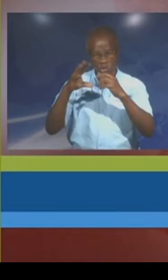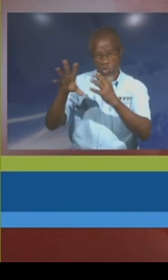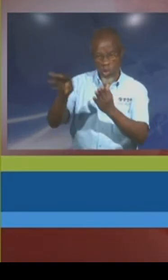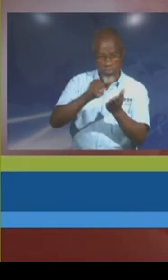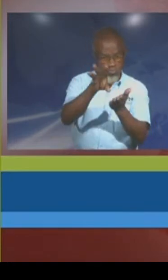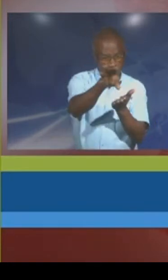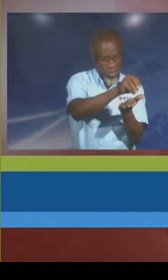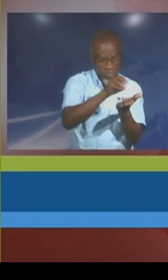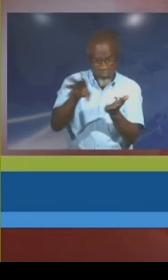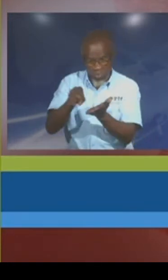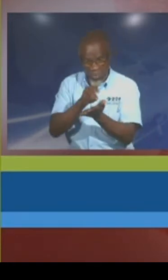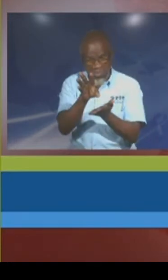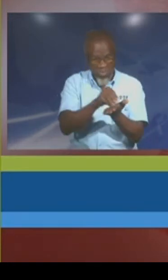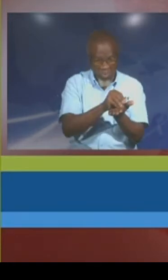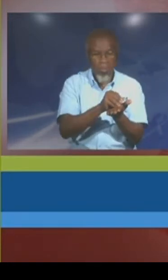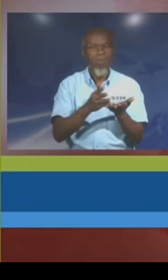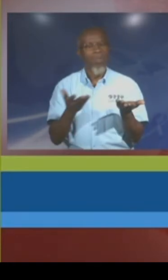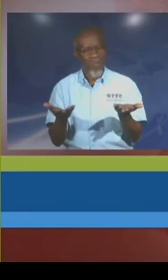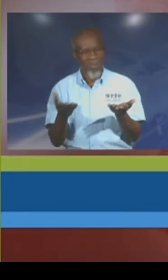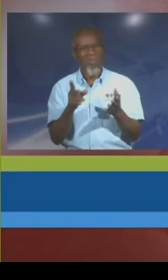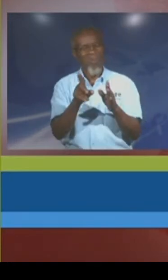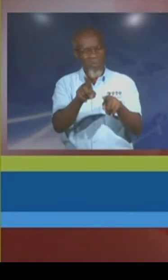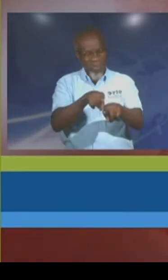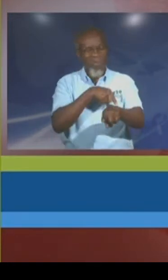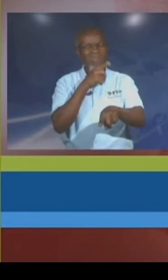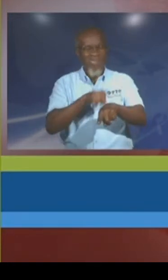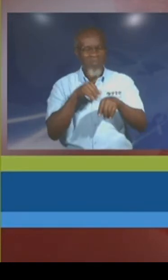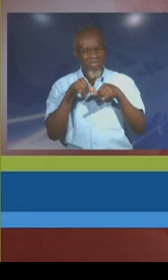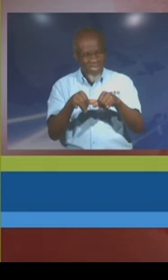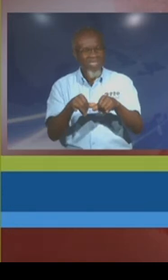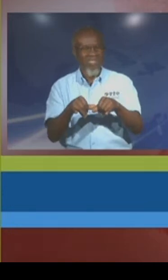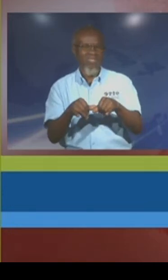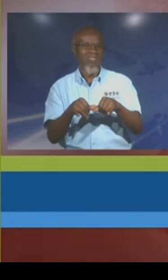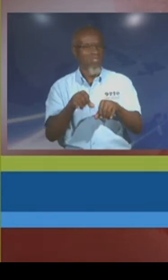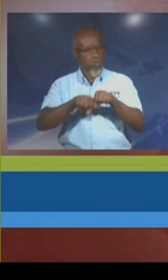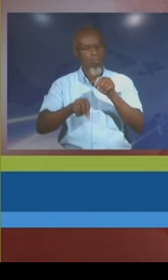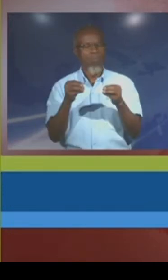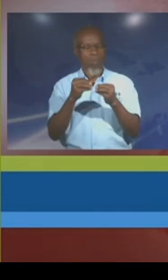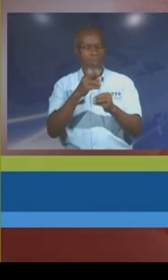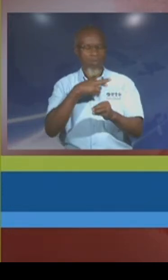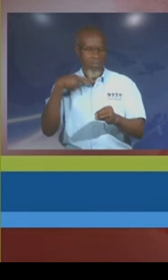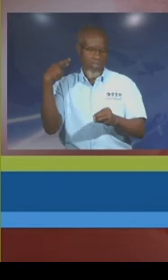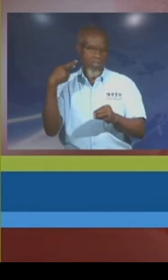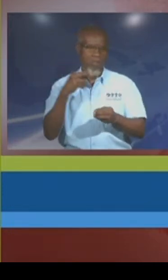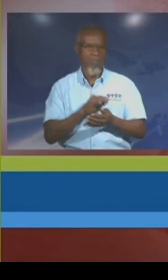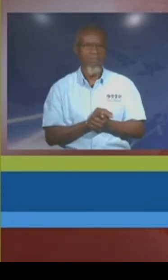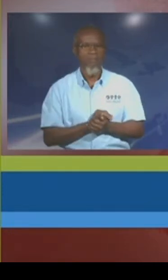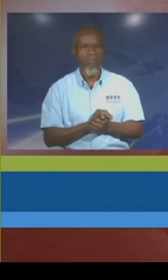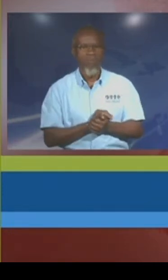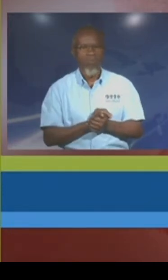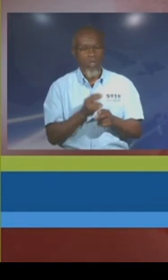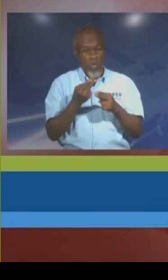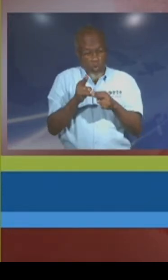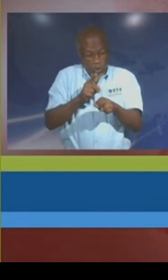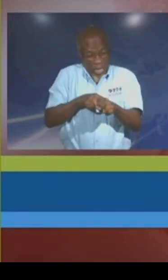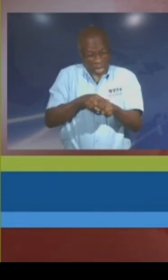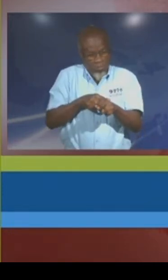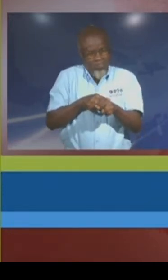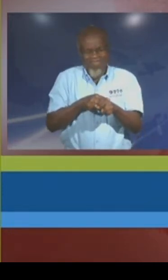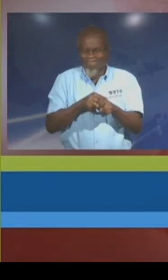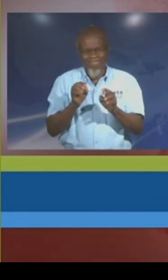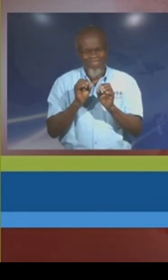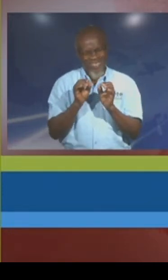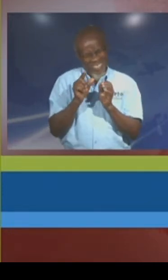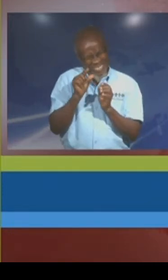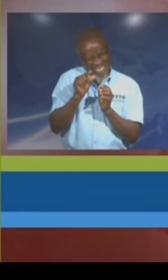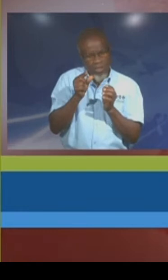So masking will be mandatory at all hospitals, both private and public, and other medical facilities, for example, general practitioners' clinics